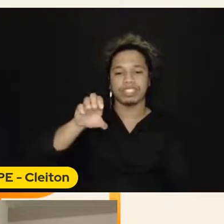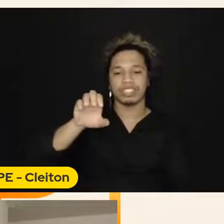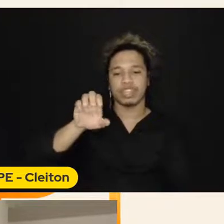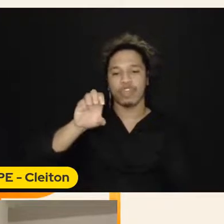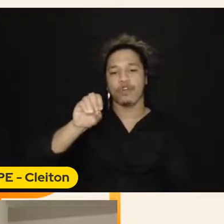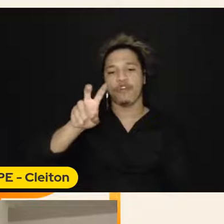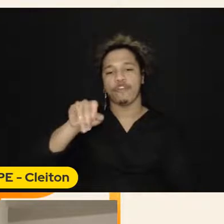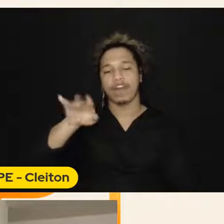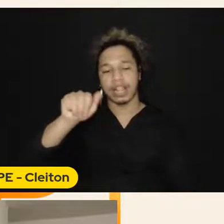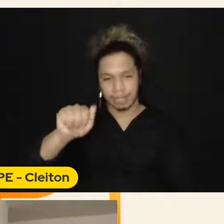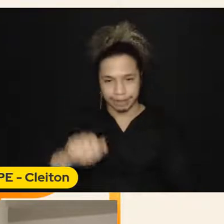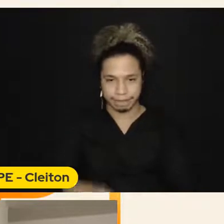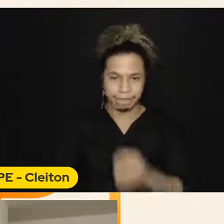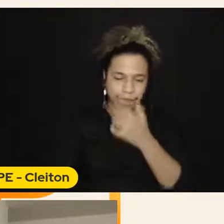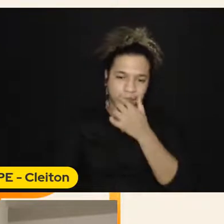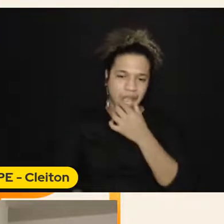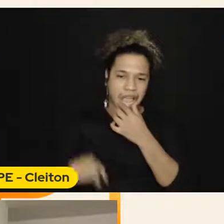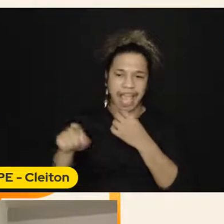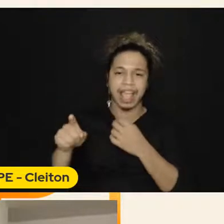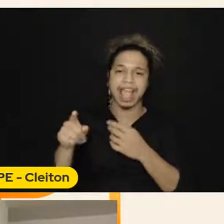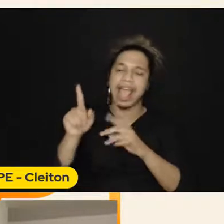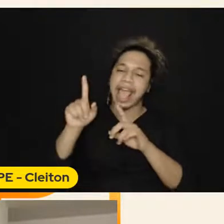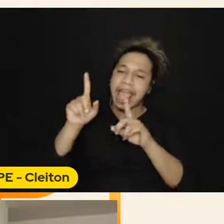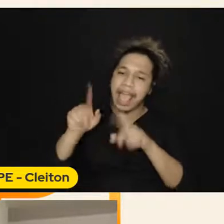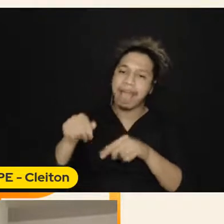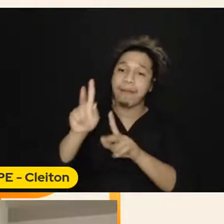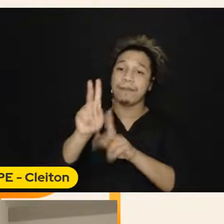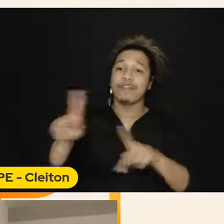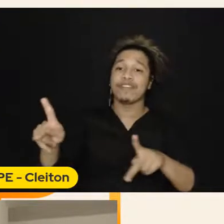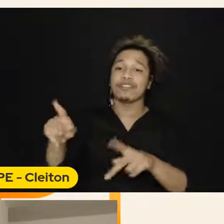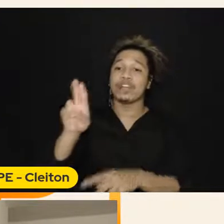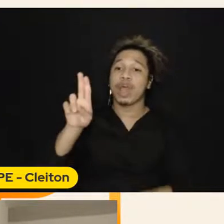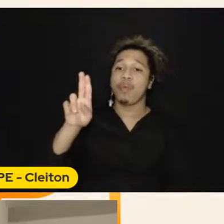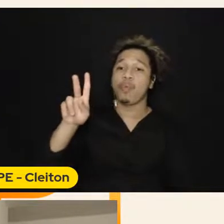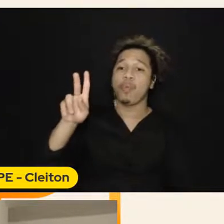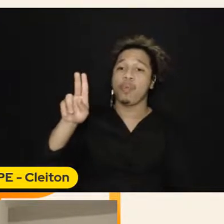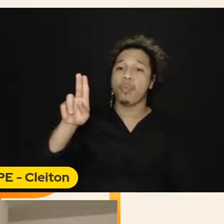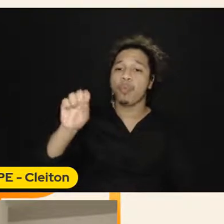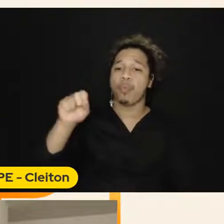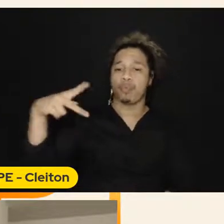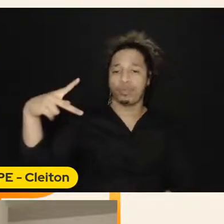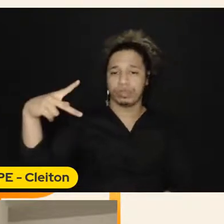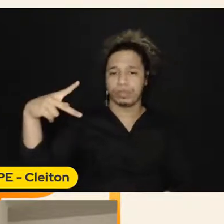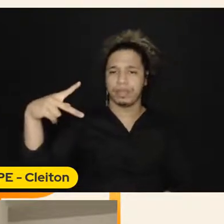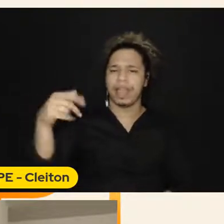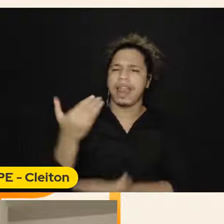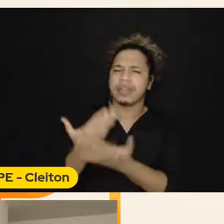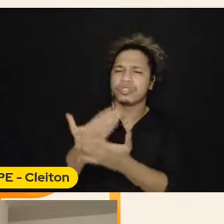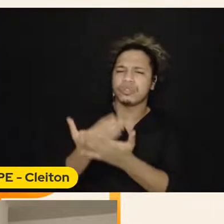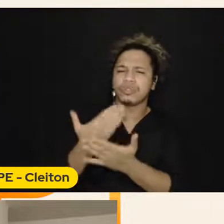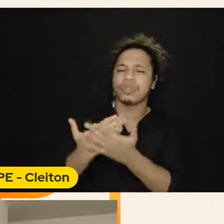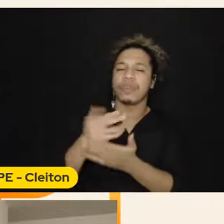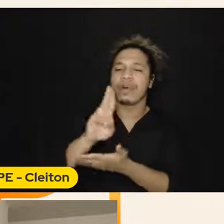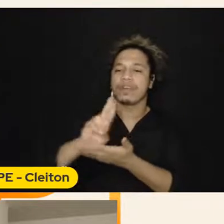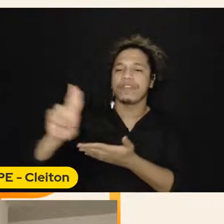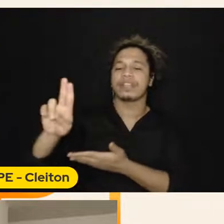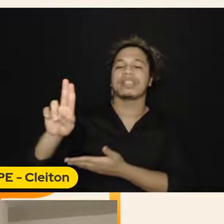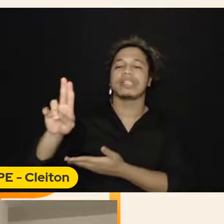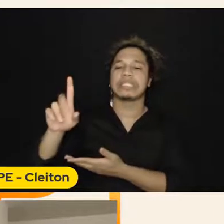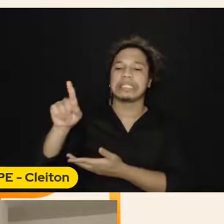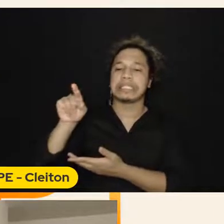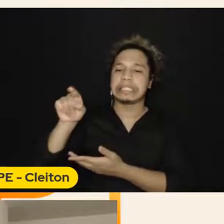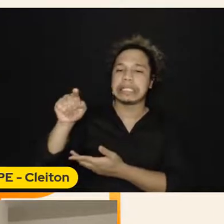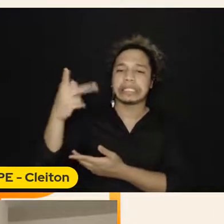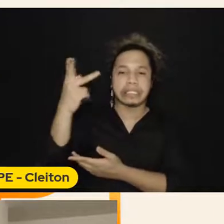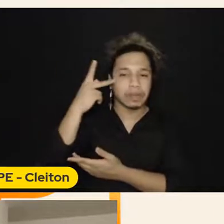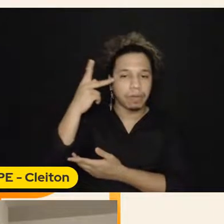Lucci, she is from USP. She originally studied at University of São Paulo, has done her master's